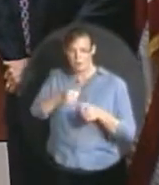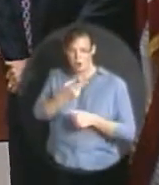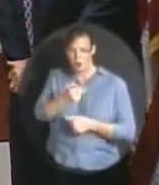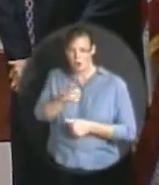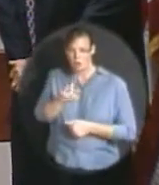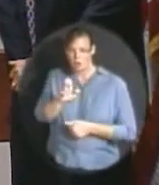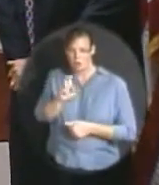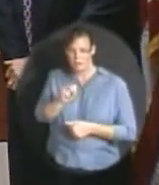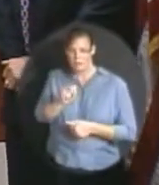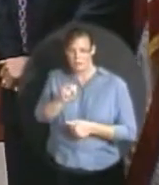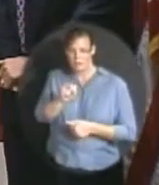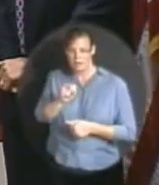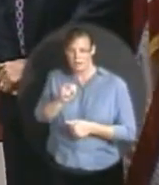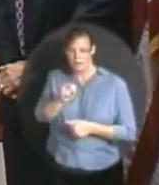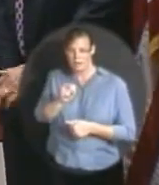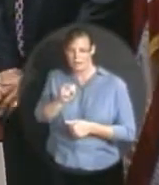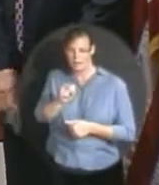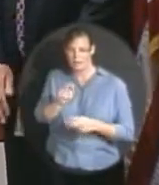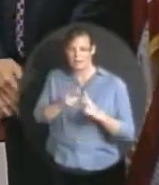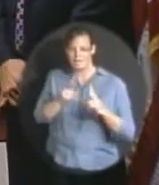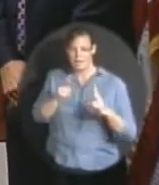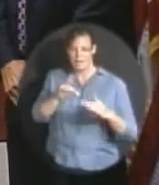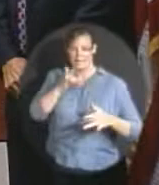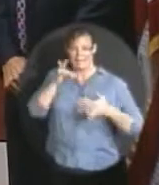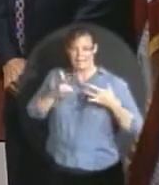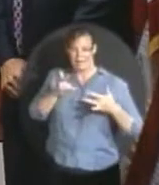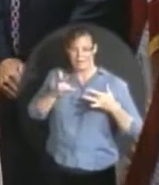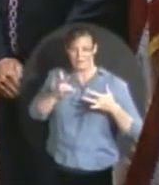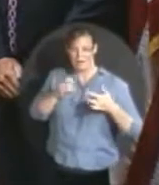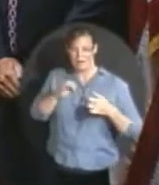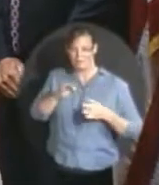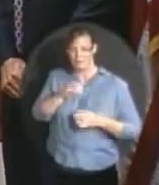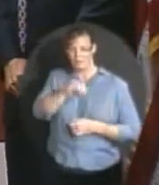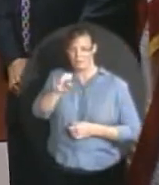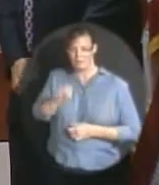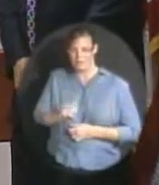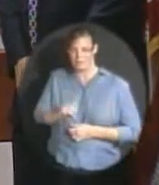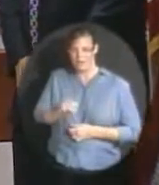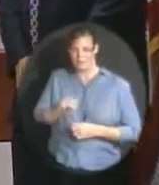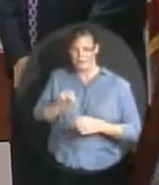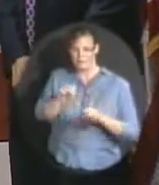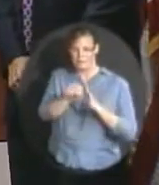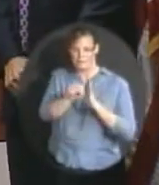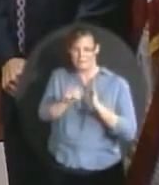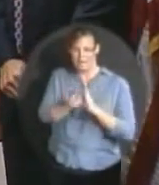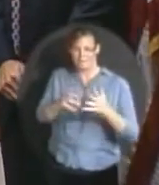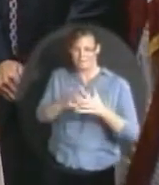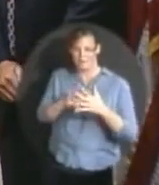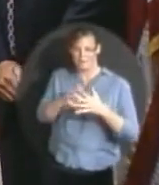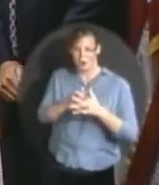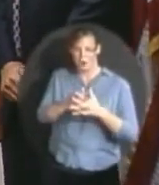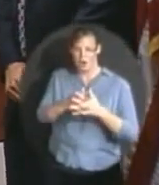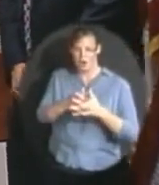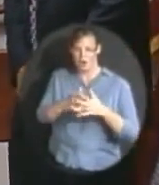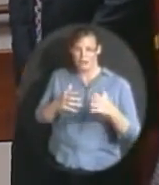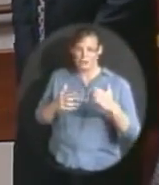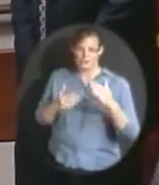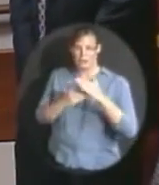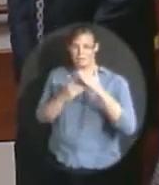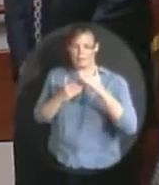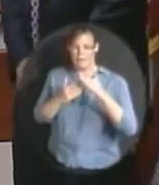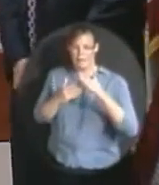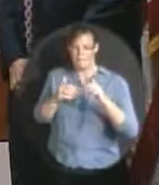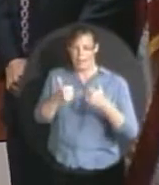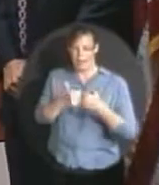Harlan, he gave us a very exciting recount of the Olathe South State football championship game in the context of